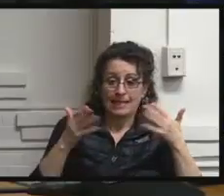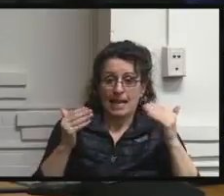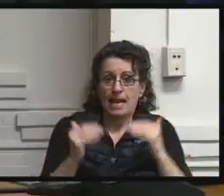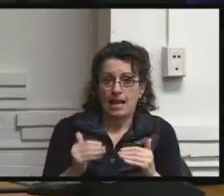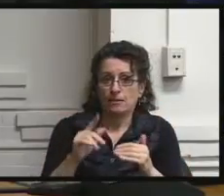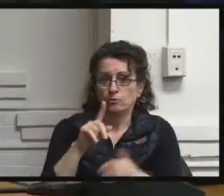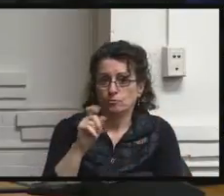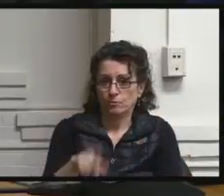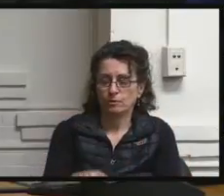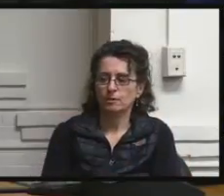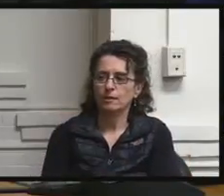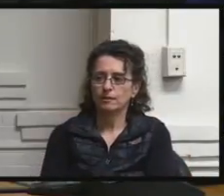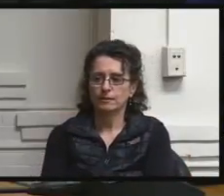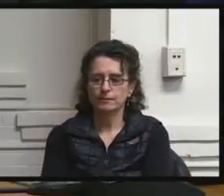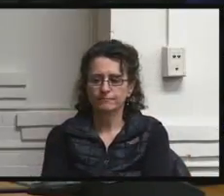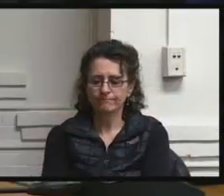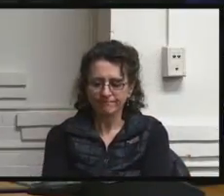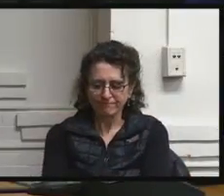The